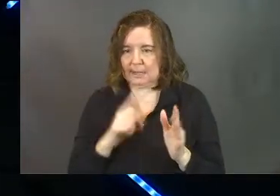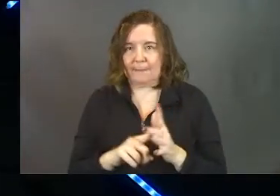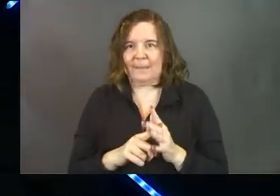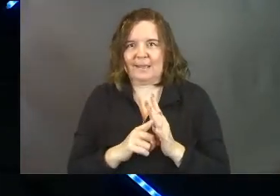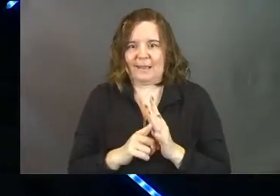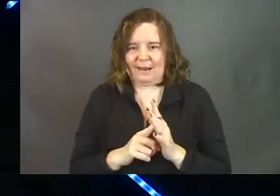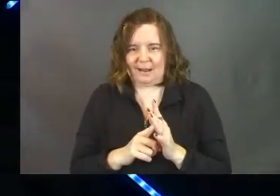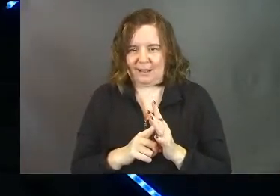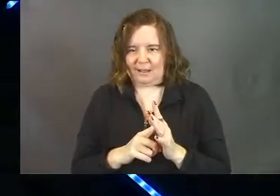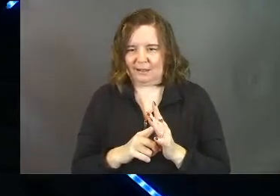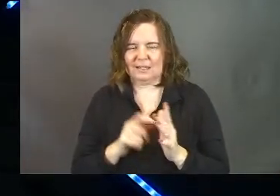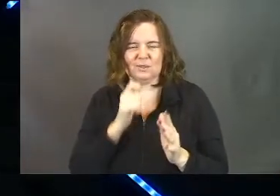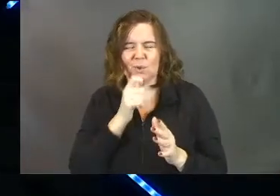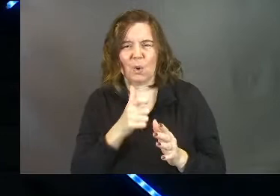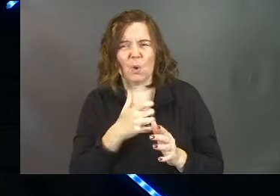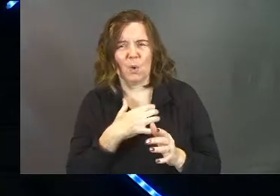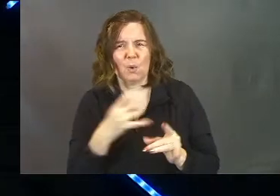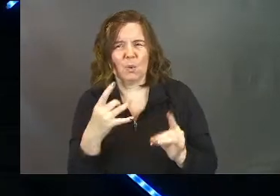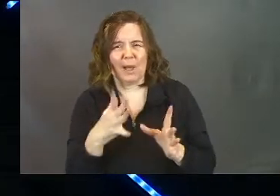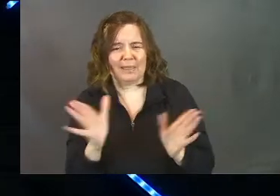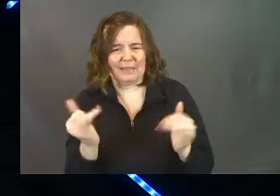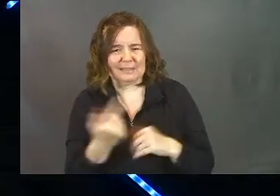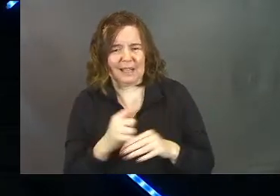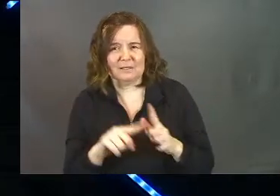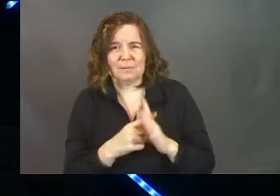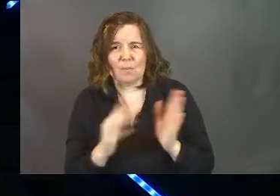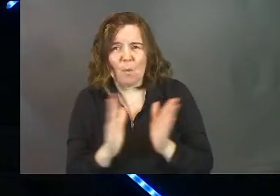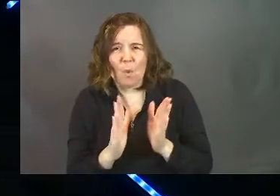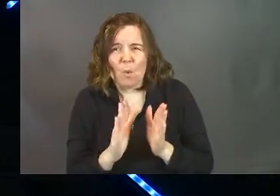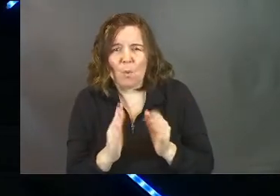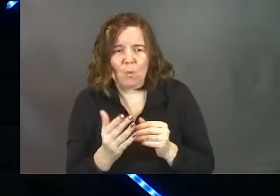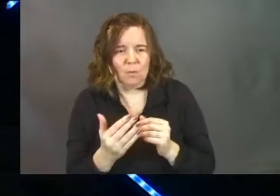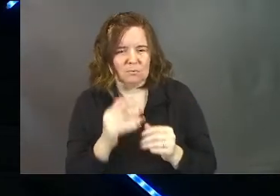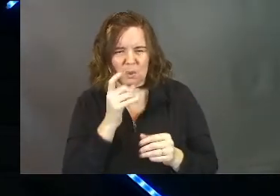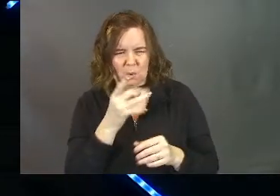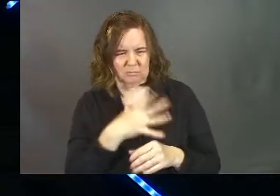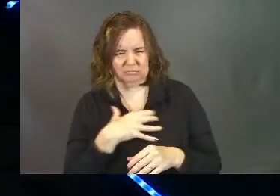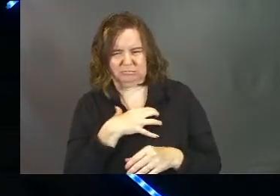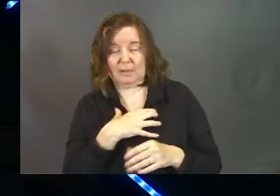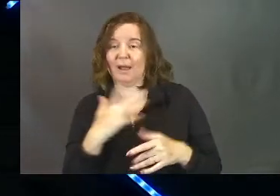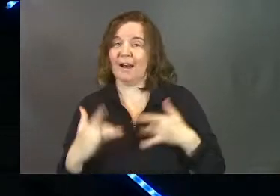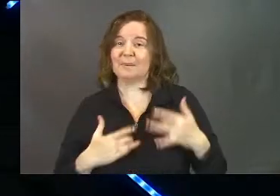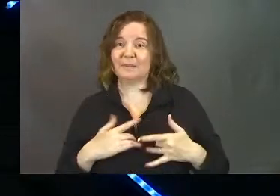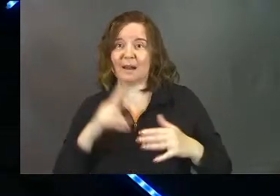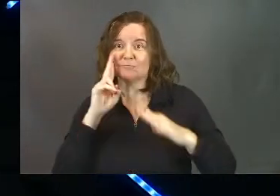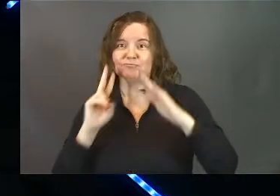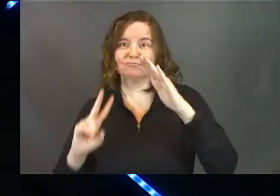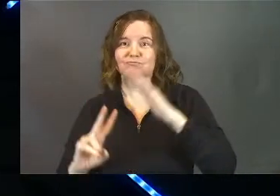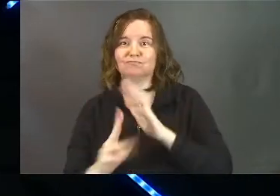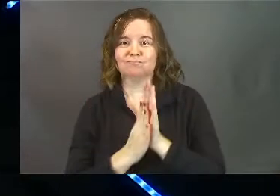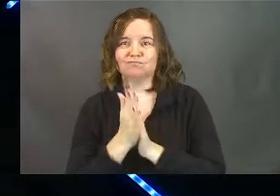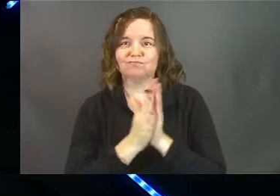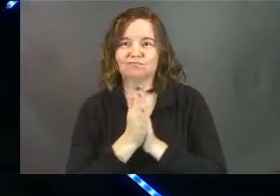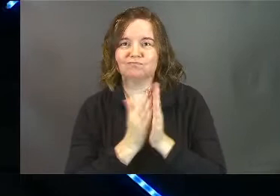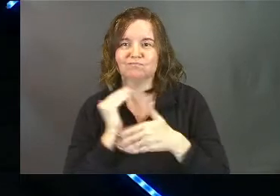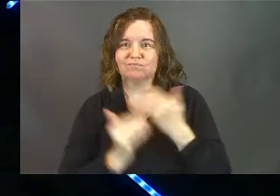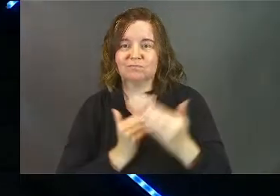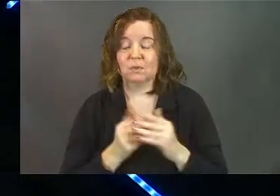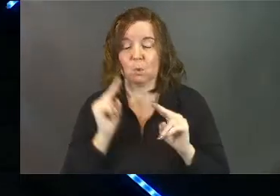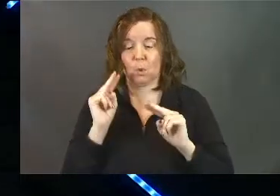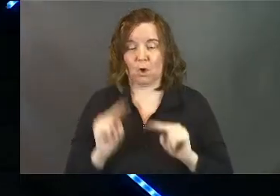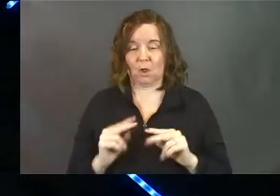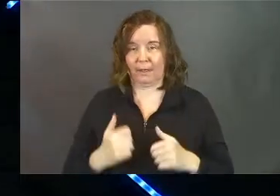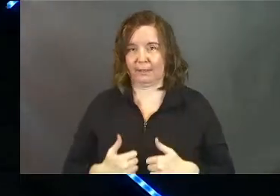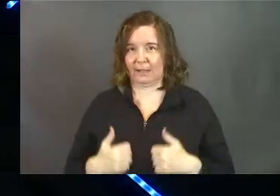beginning. And so he says, don't despise the day of small beginnings. Don't look at this with contempt, like, I'm excited about this thing. So I want to look